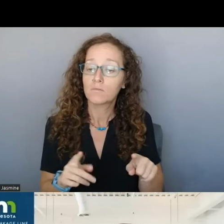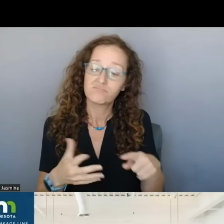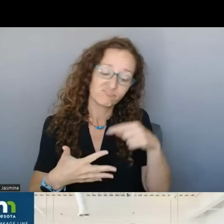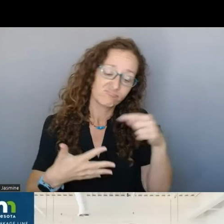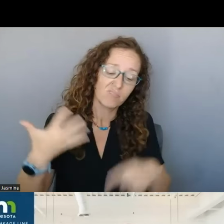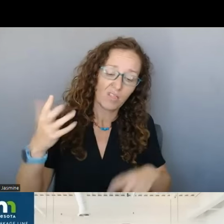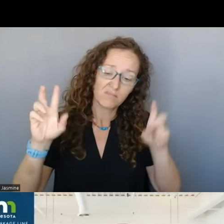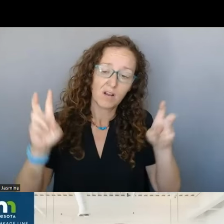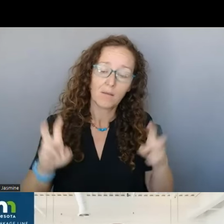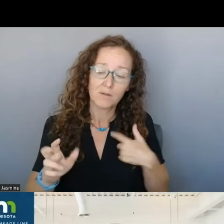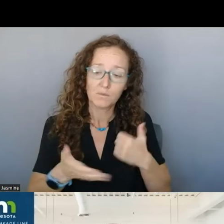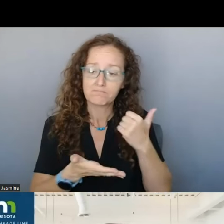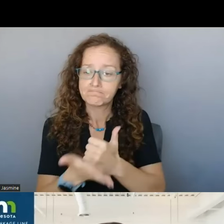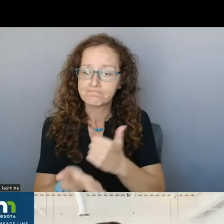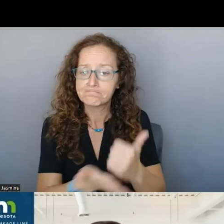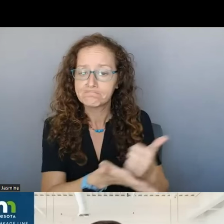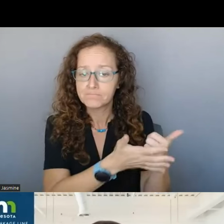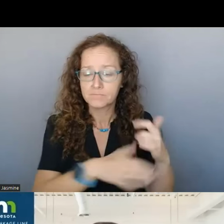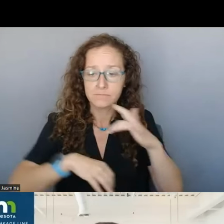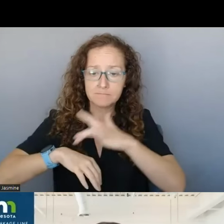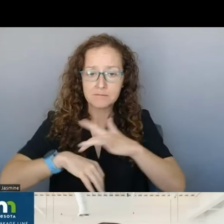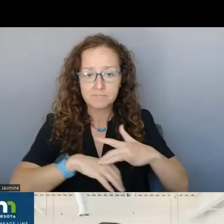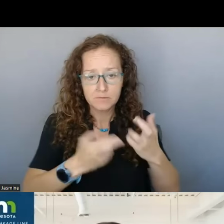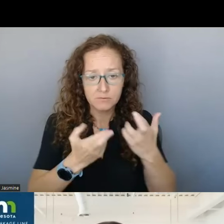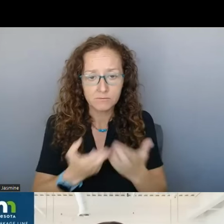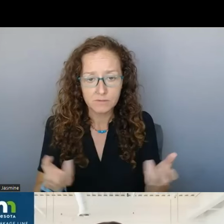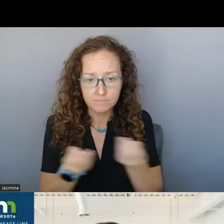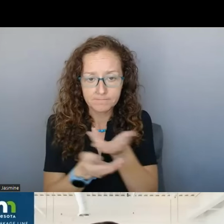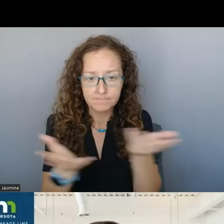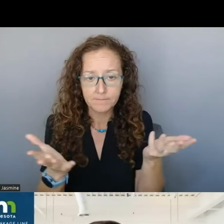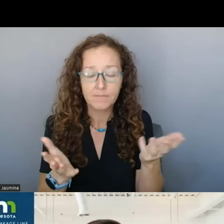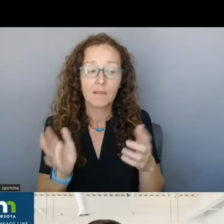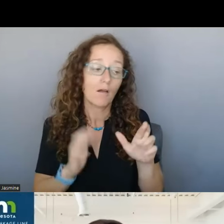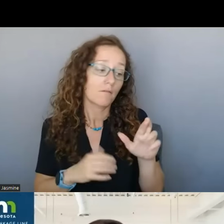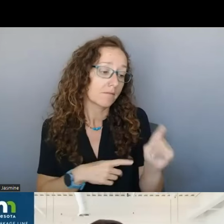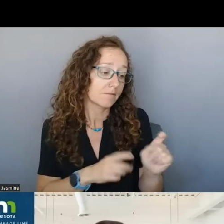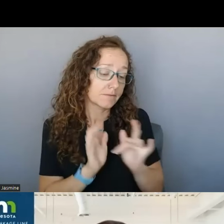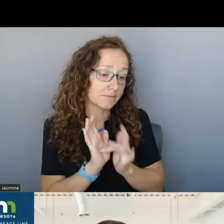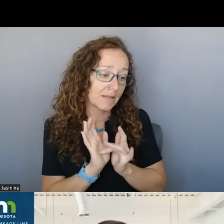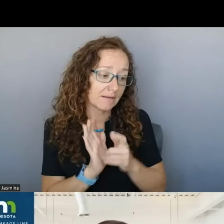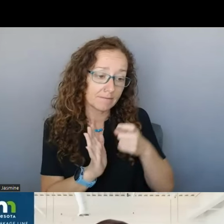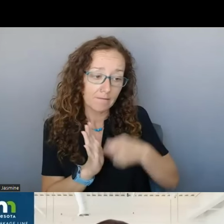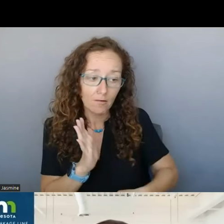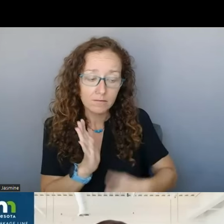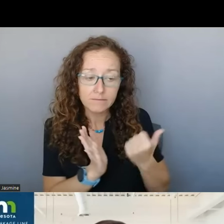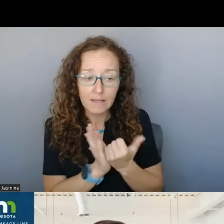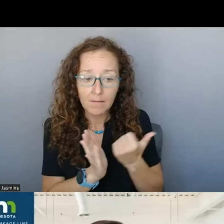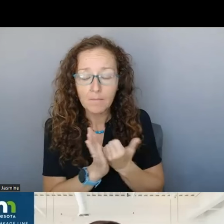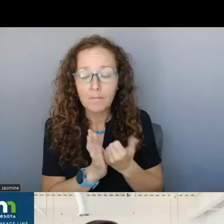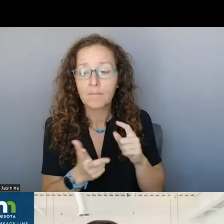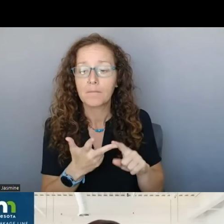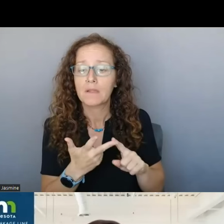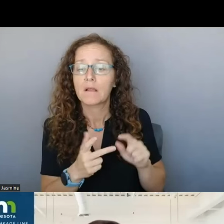topics as well. So prescription drug expense assistance, long-term care options and counseling